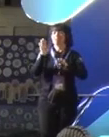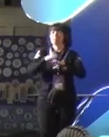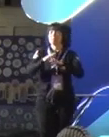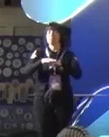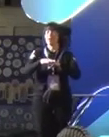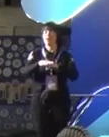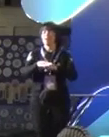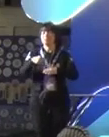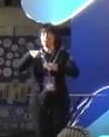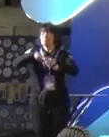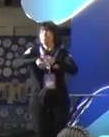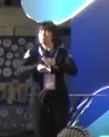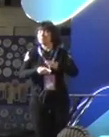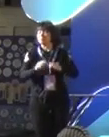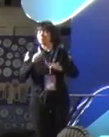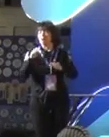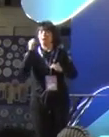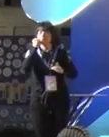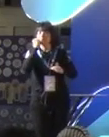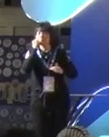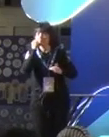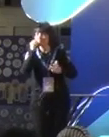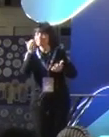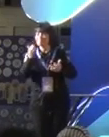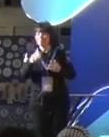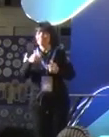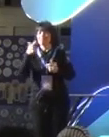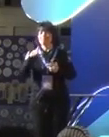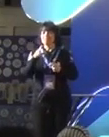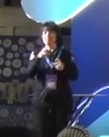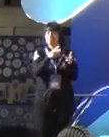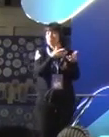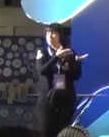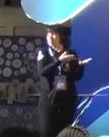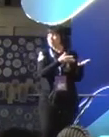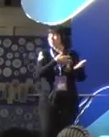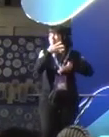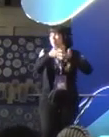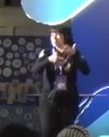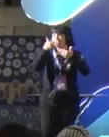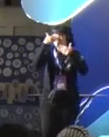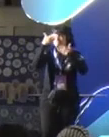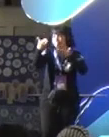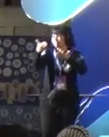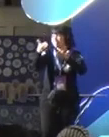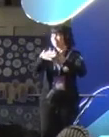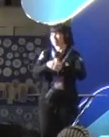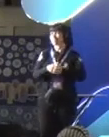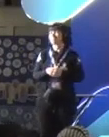see. Yeah, I will sign it afterwards. No problem. Thank you.